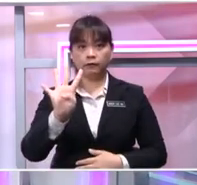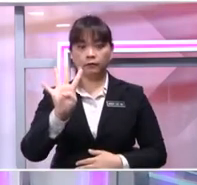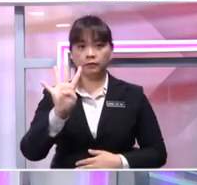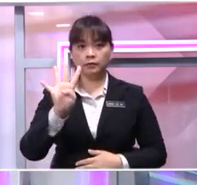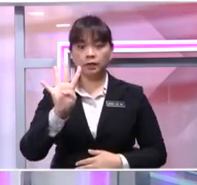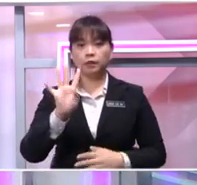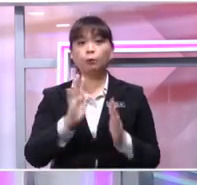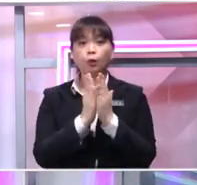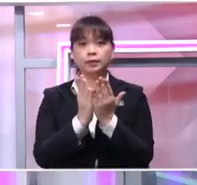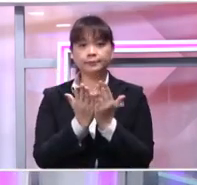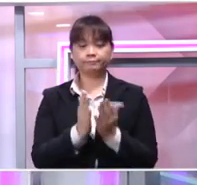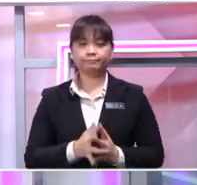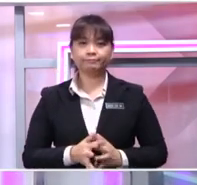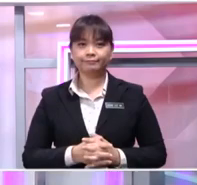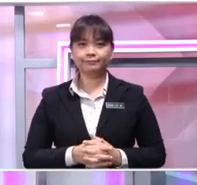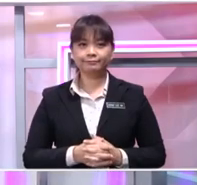textbook. Okay. Alright.